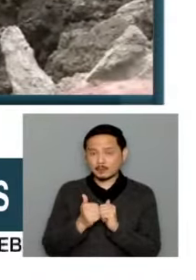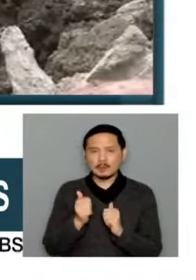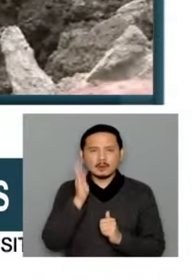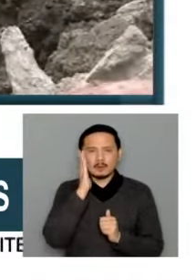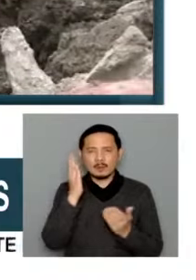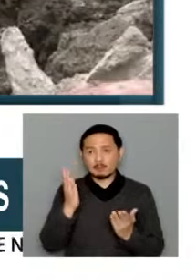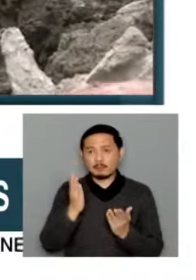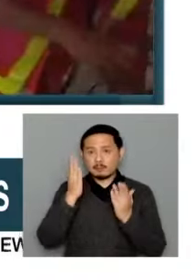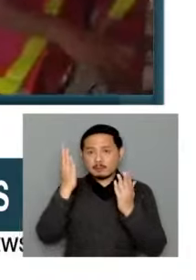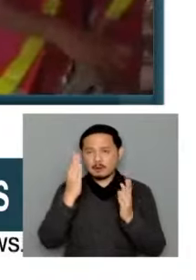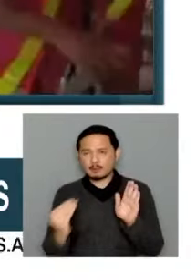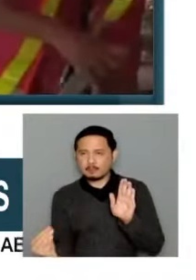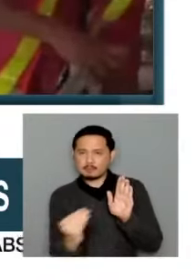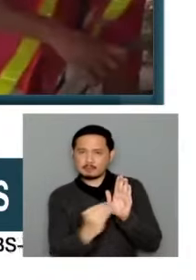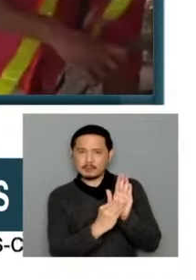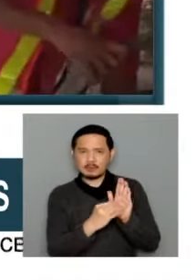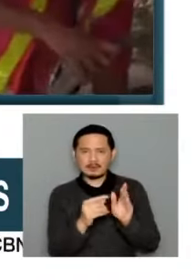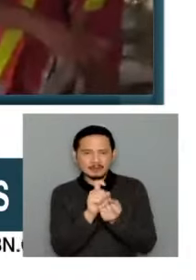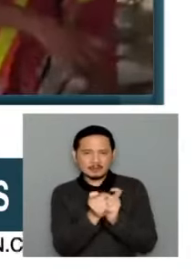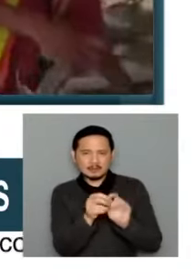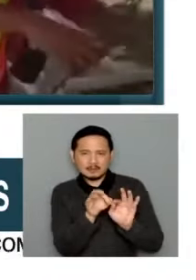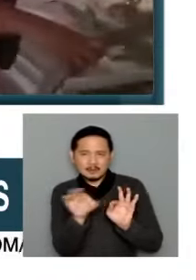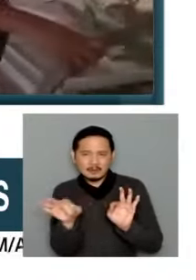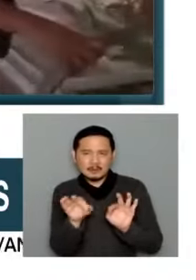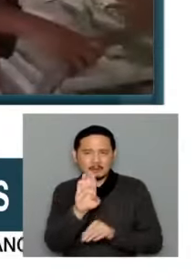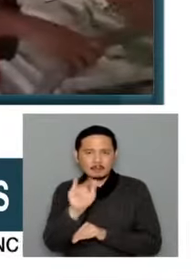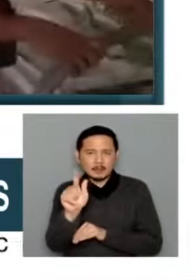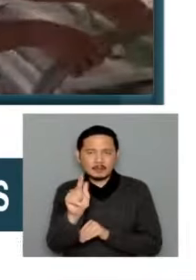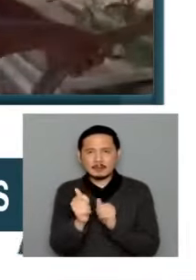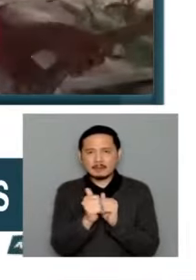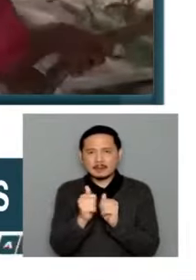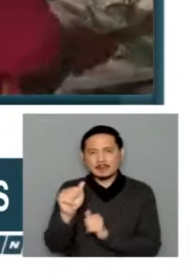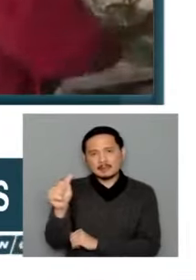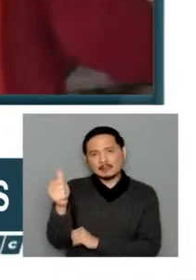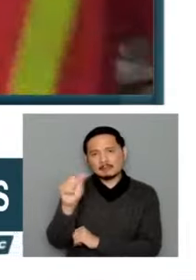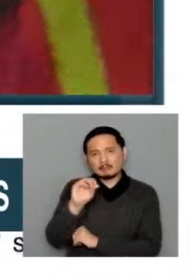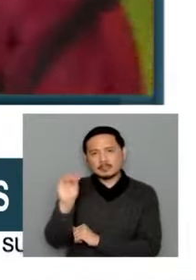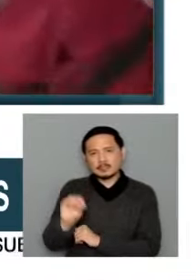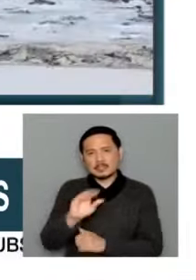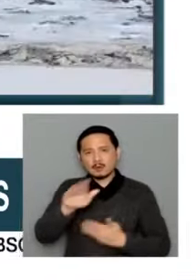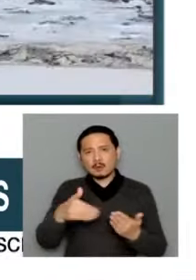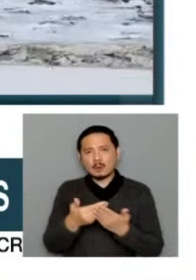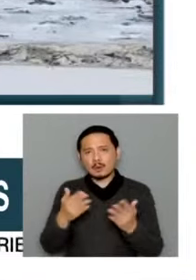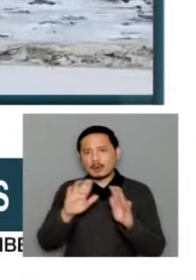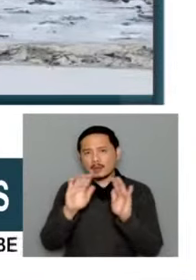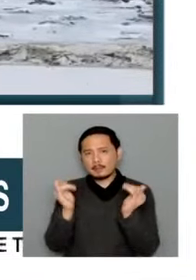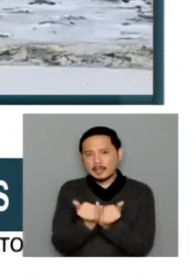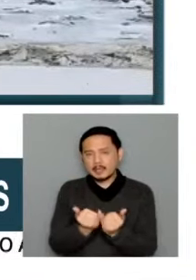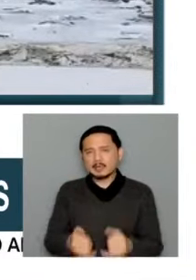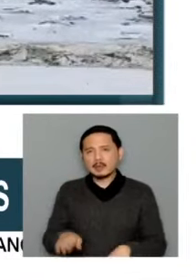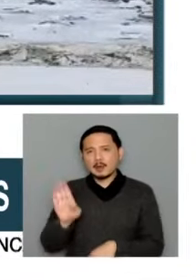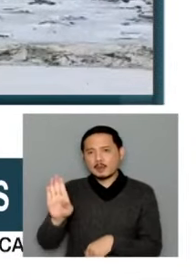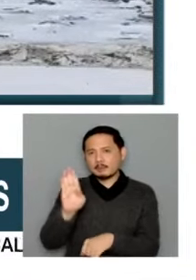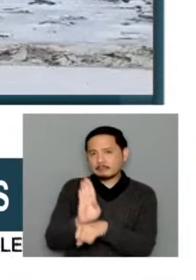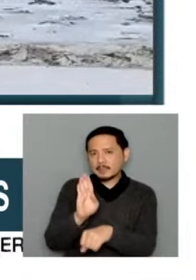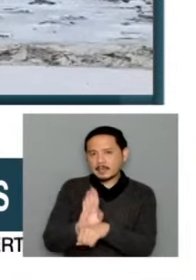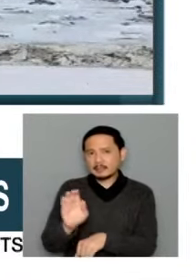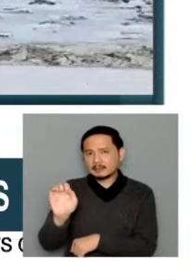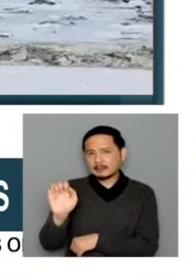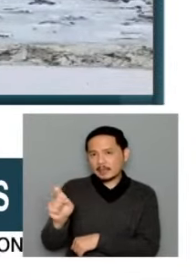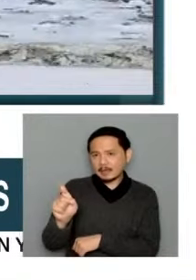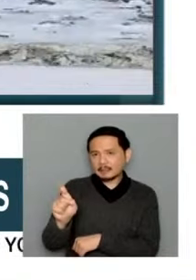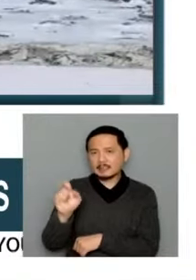an amendment to the bill, that 10% of all corporate and all business taxes be